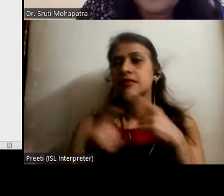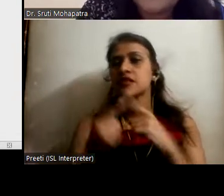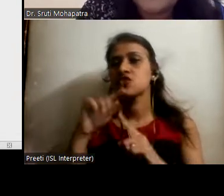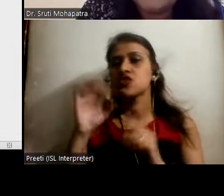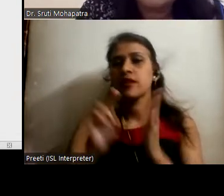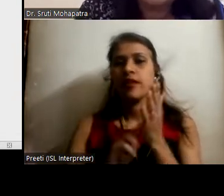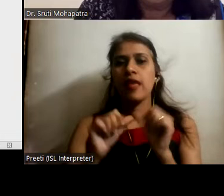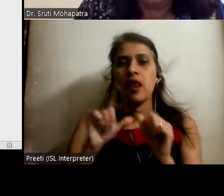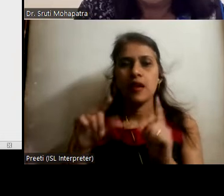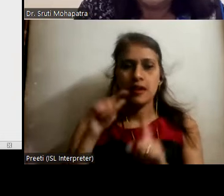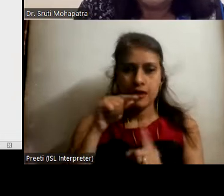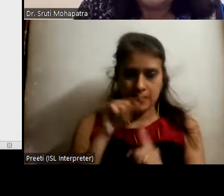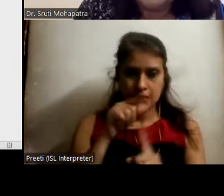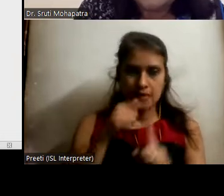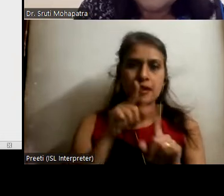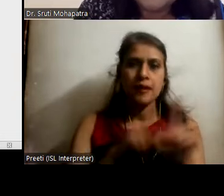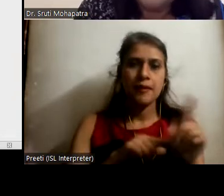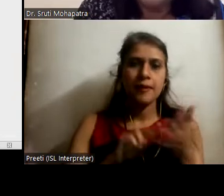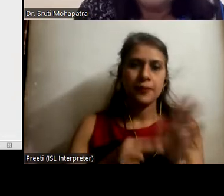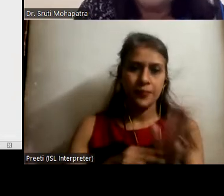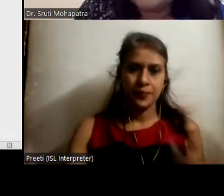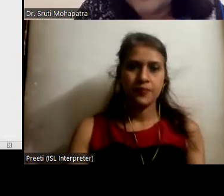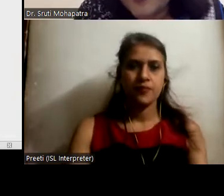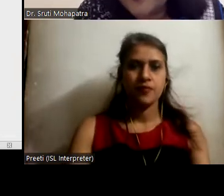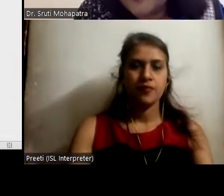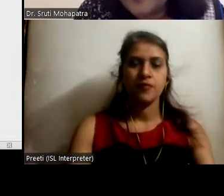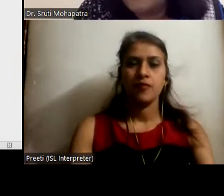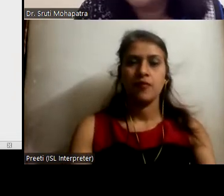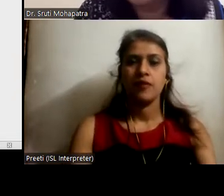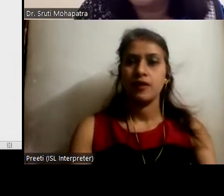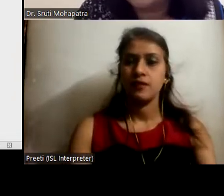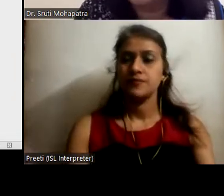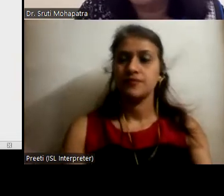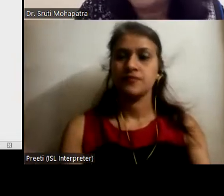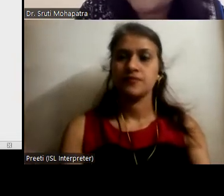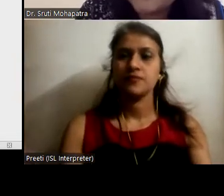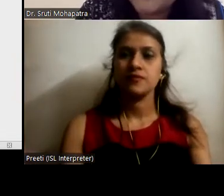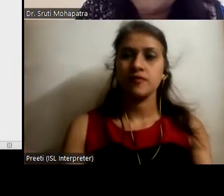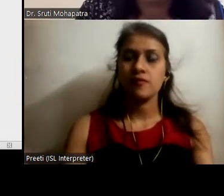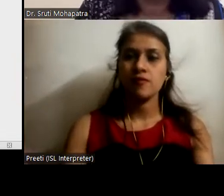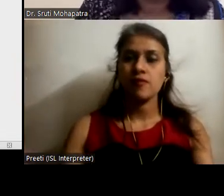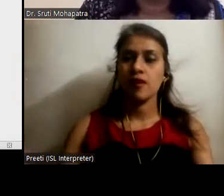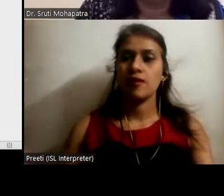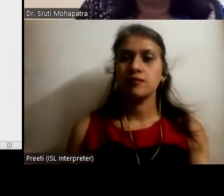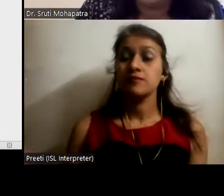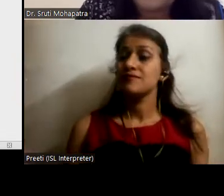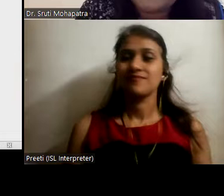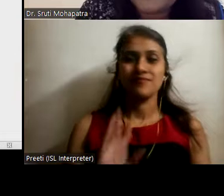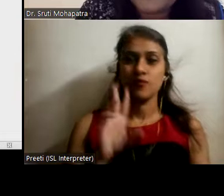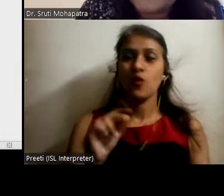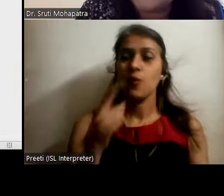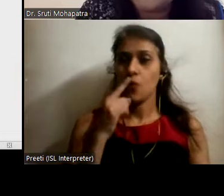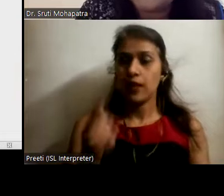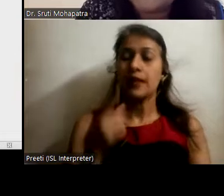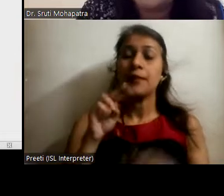you, Akshara. Yeah, thank you, ma'am. Yes. So intersectionality. Now, what is it? It is intersection is when two